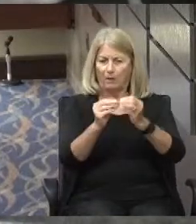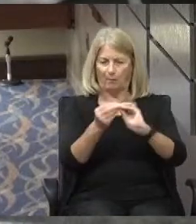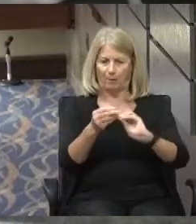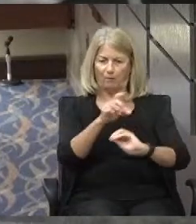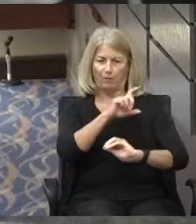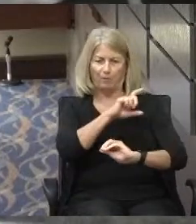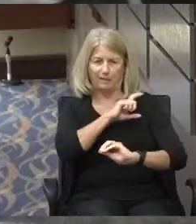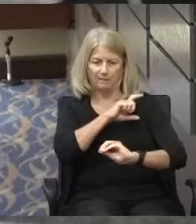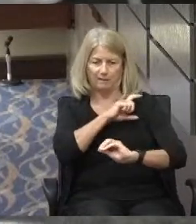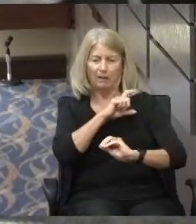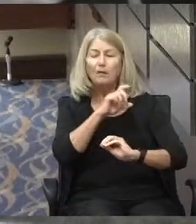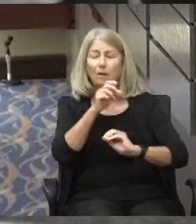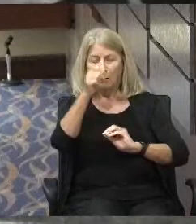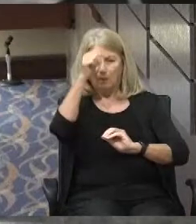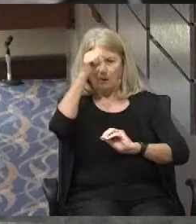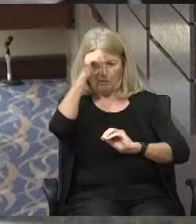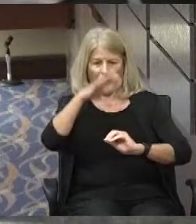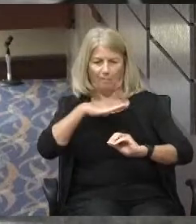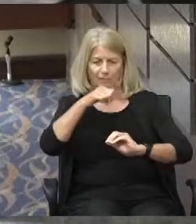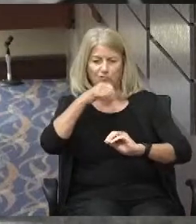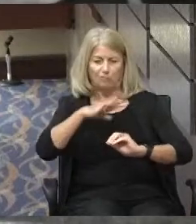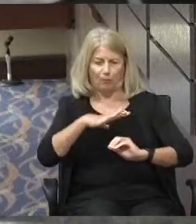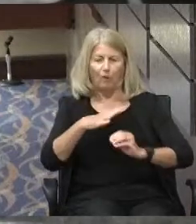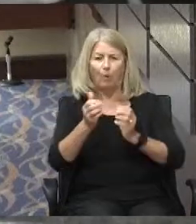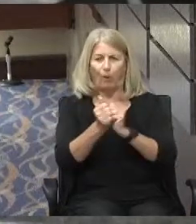police officers with the